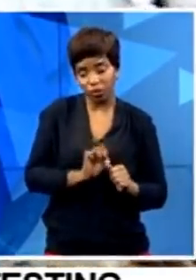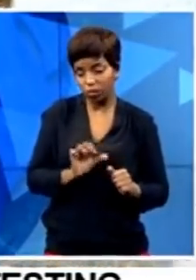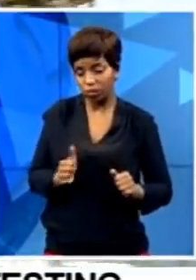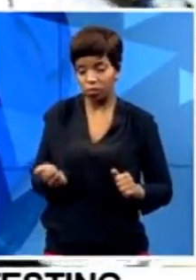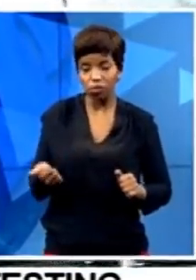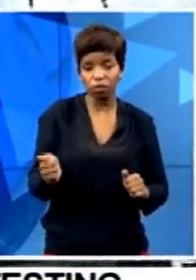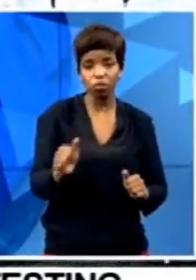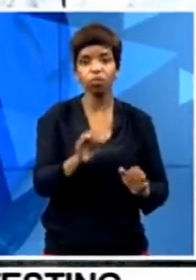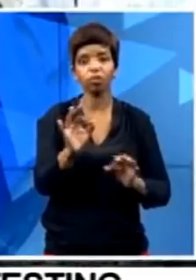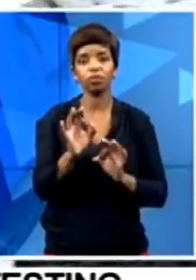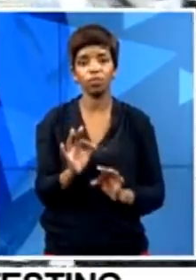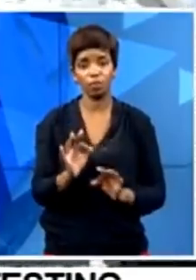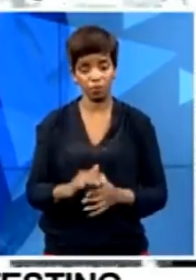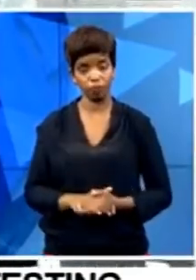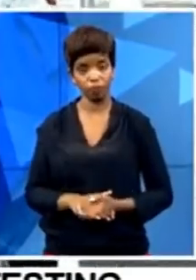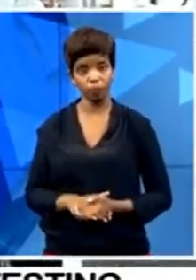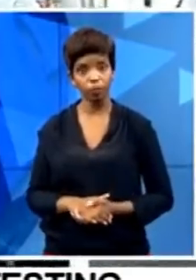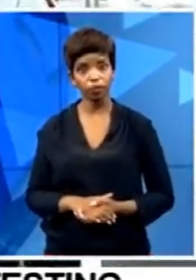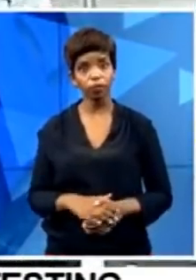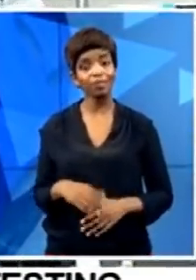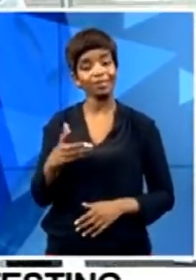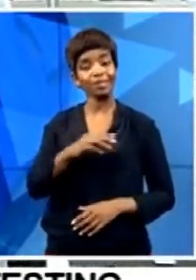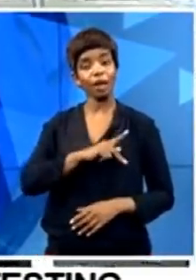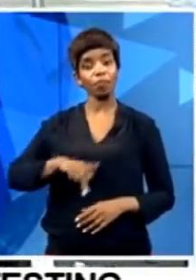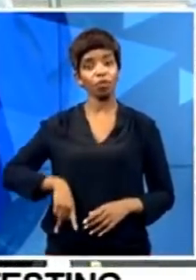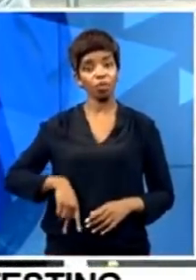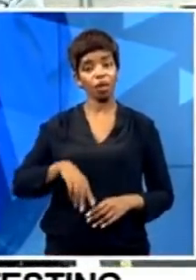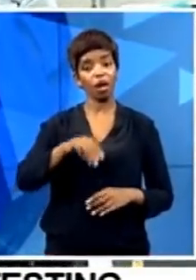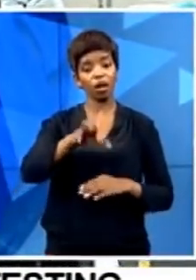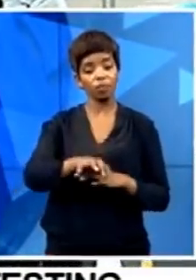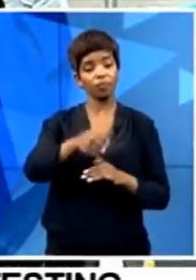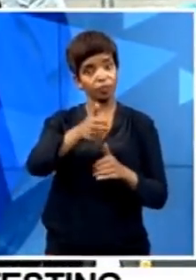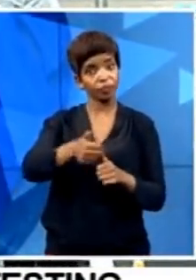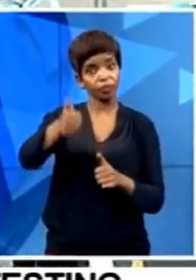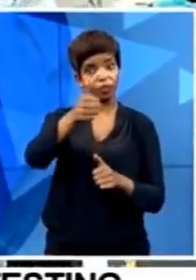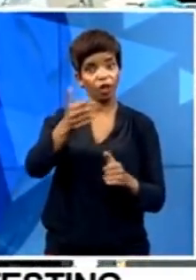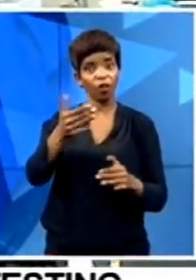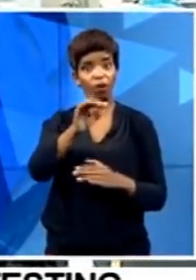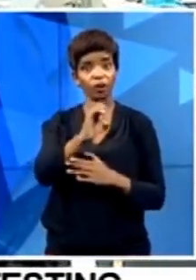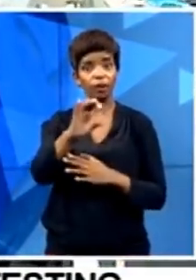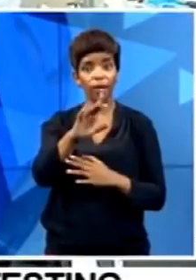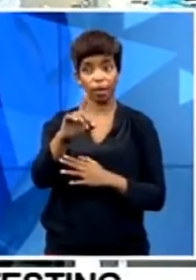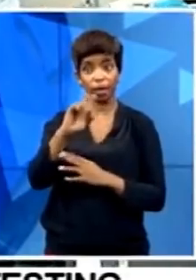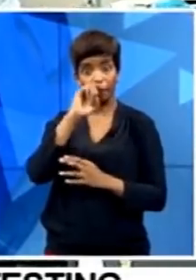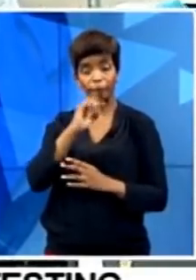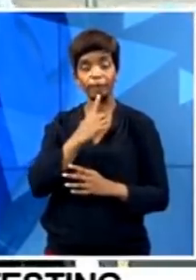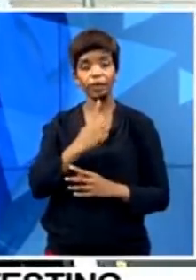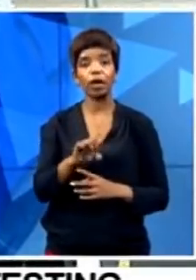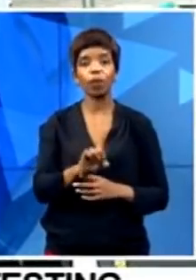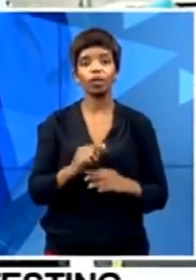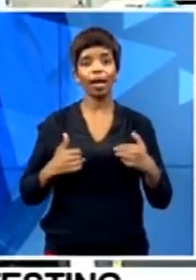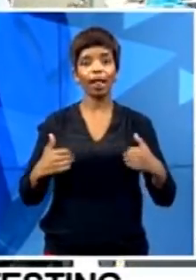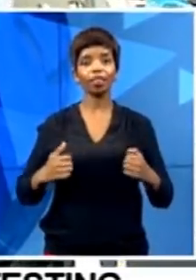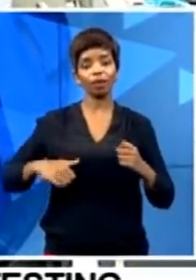the Eastern Cape, Mr. Oscar Mabuyane, saying that he is well confident and sure that our health facilities are fully equipped with the personnel,